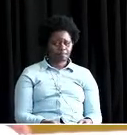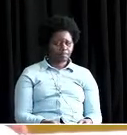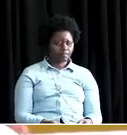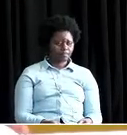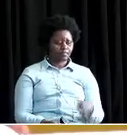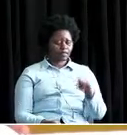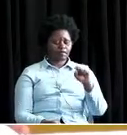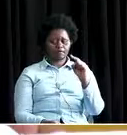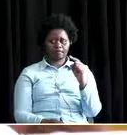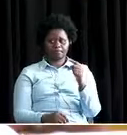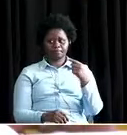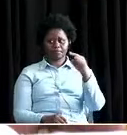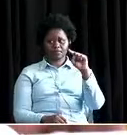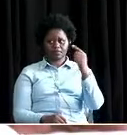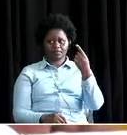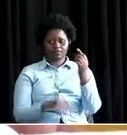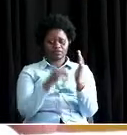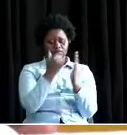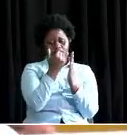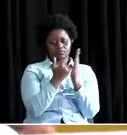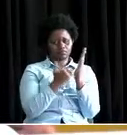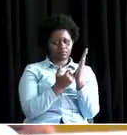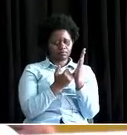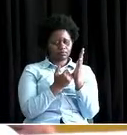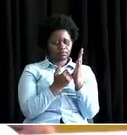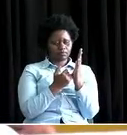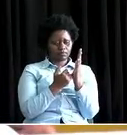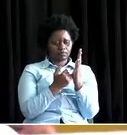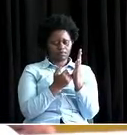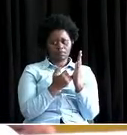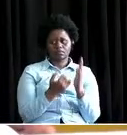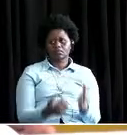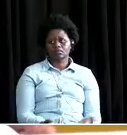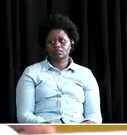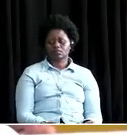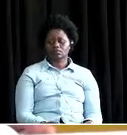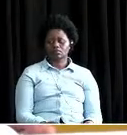The first in the list speak.